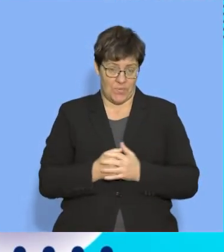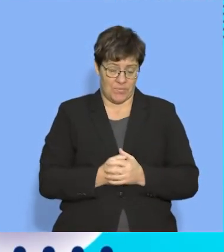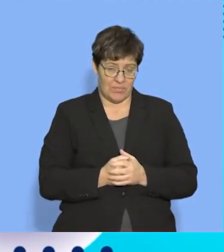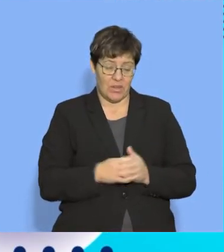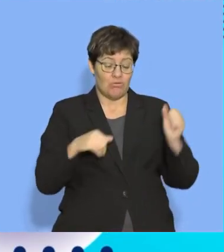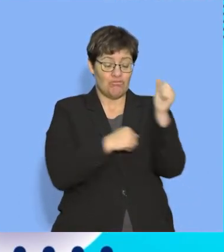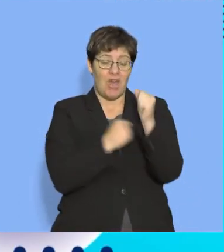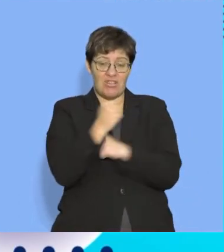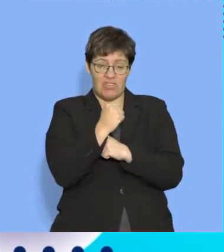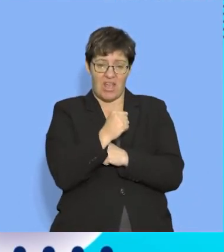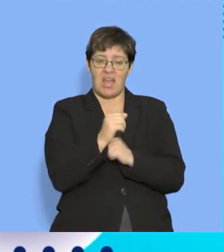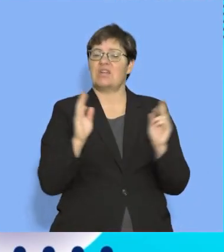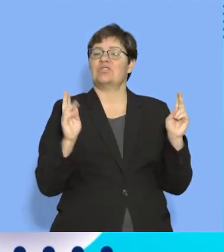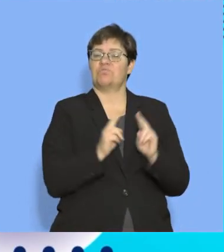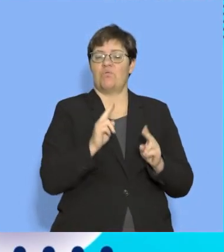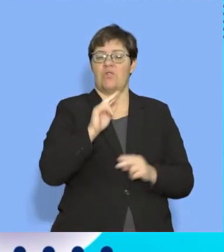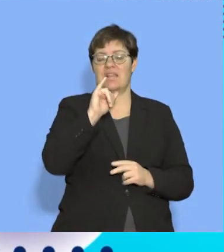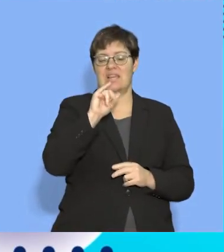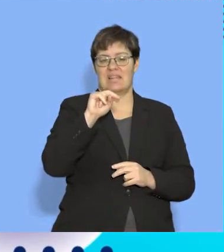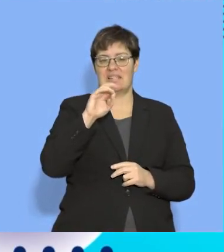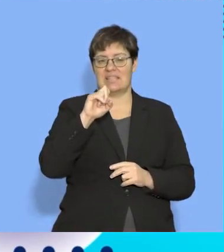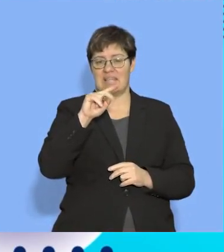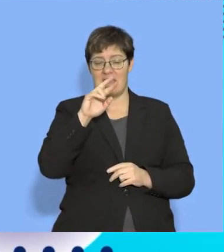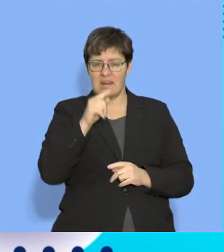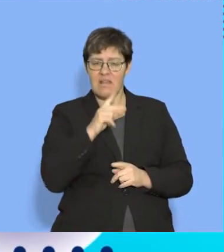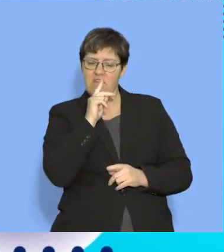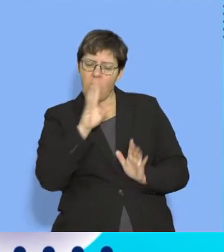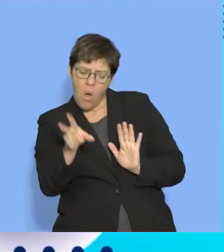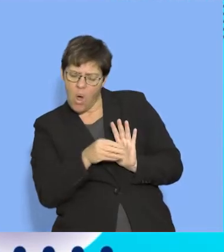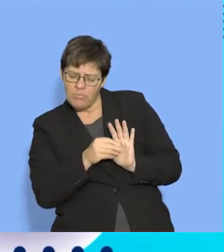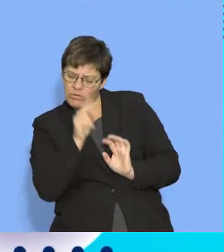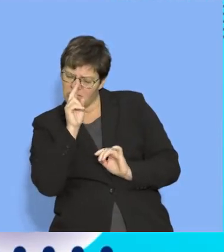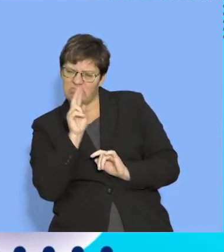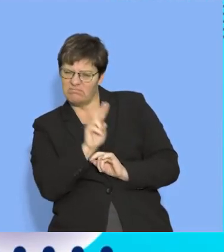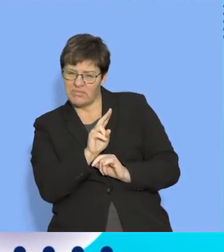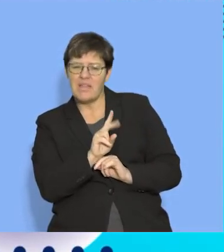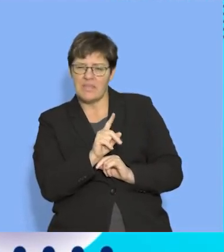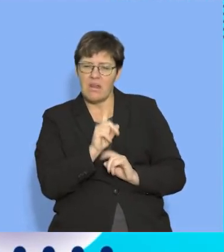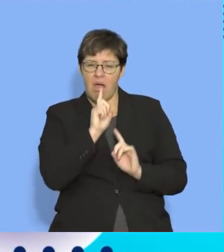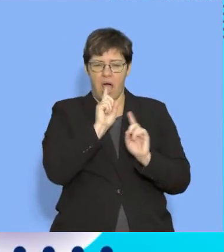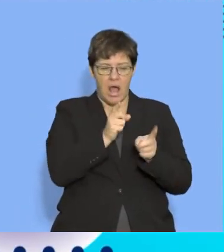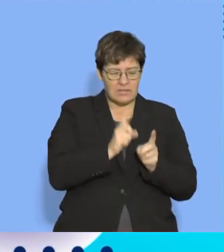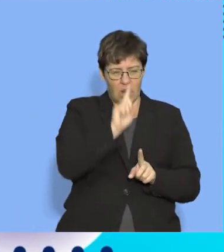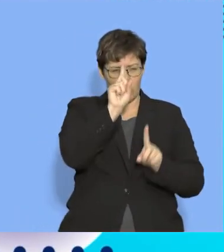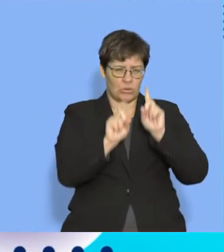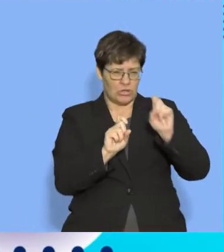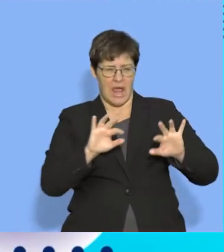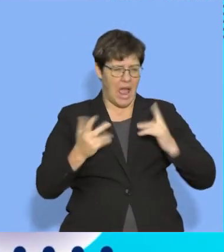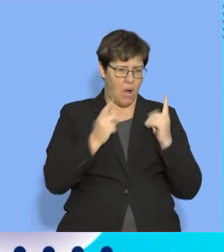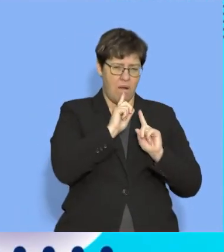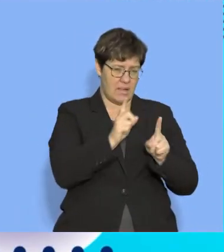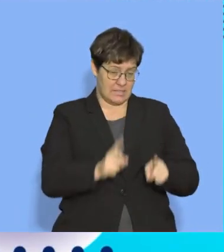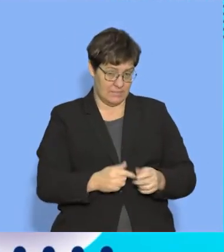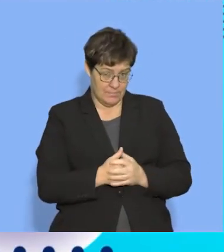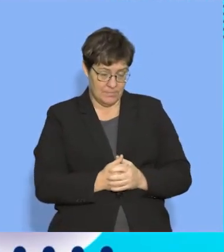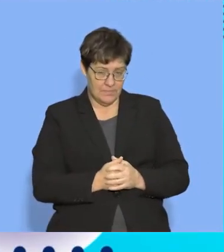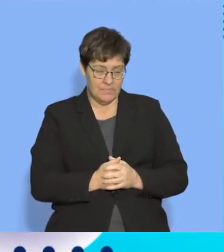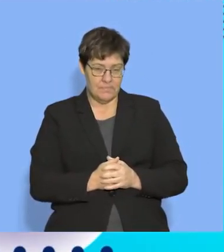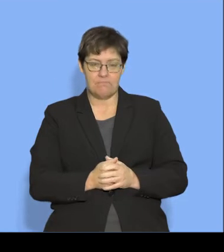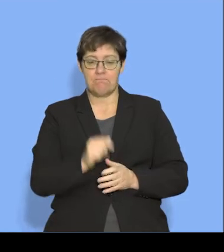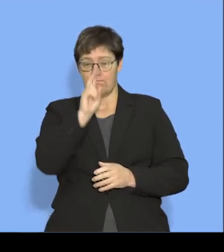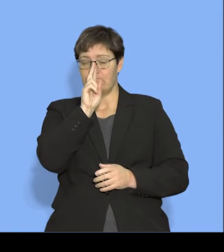let's focus on the process of absorption, and we'll try and apply some questions and our understanding around how to answer these questions. So